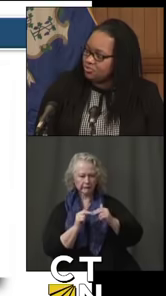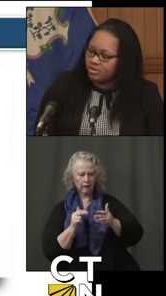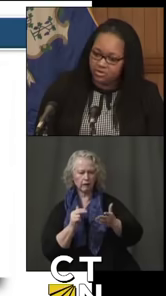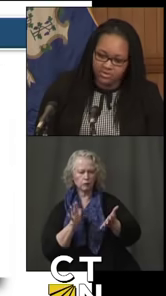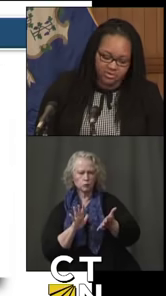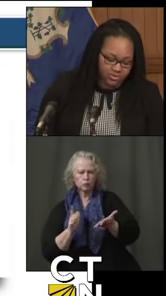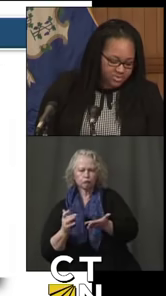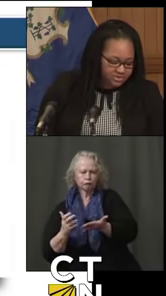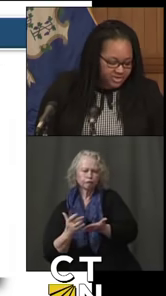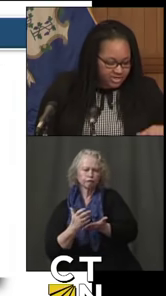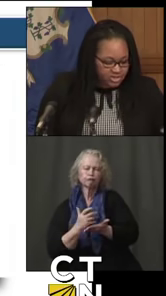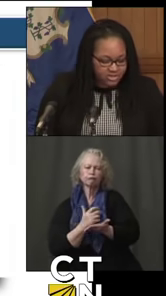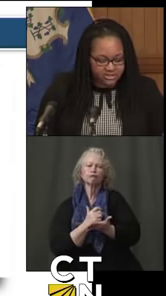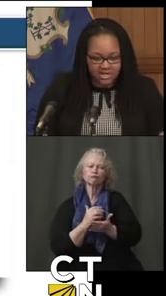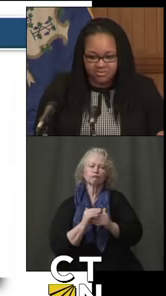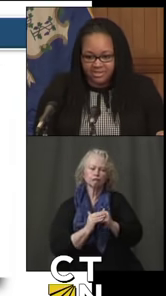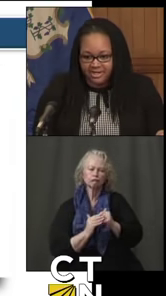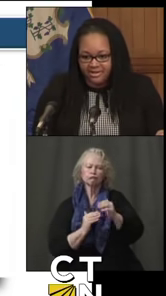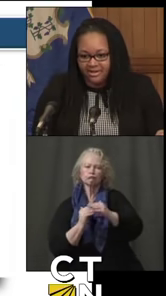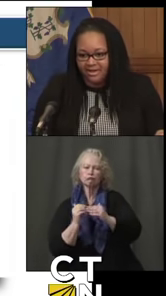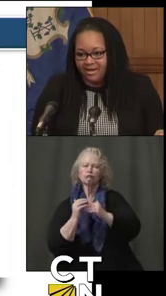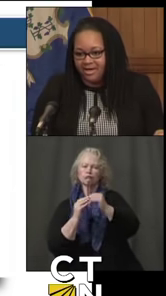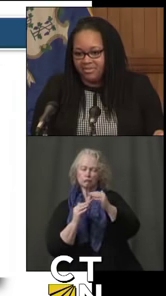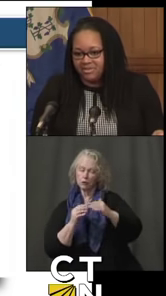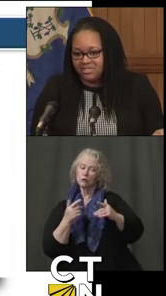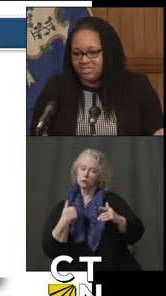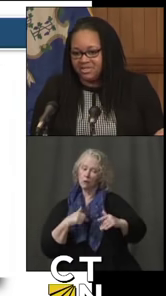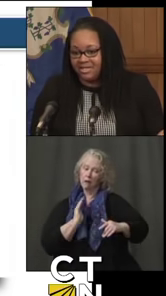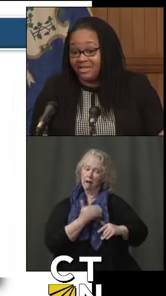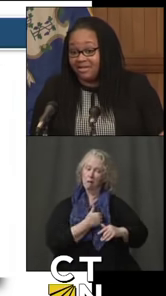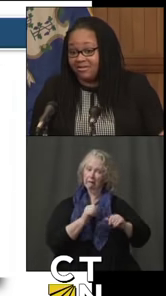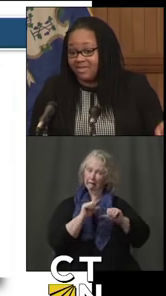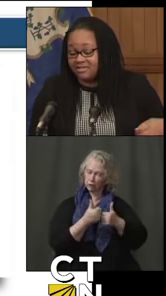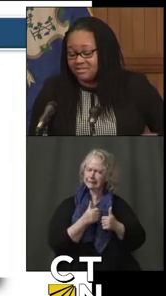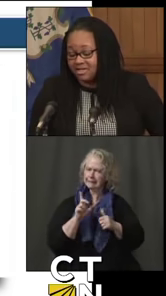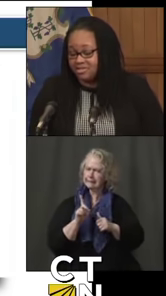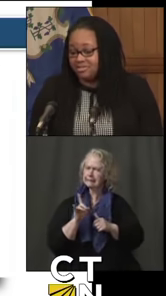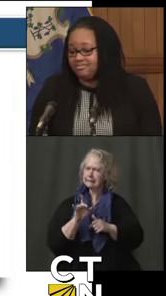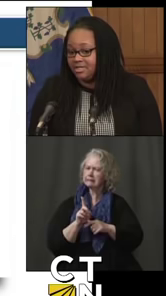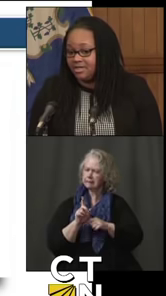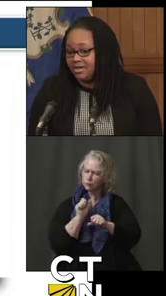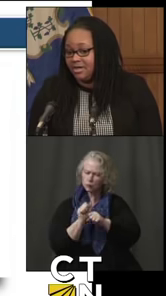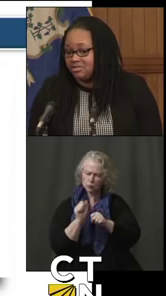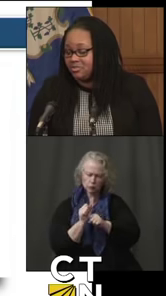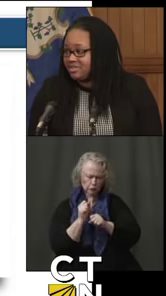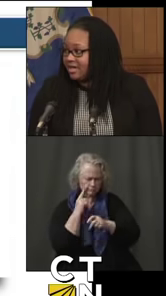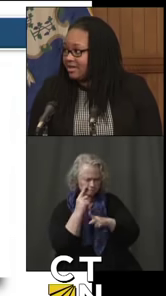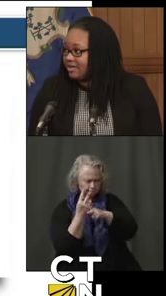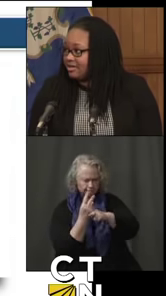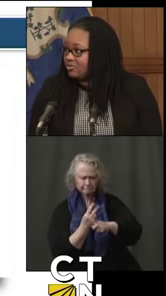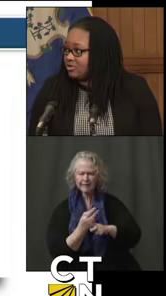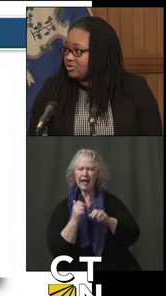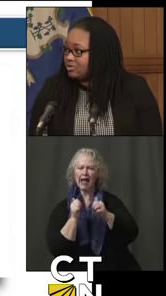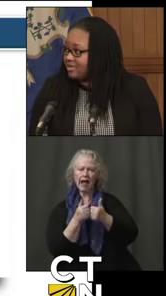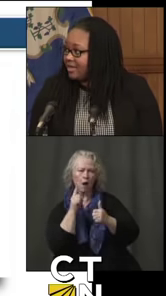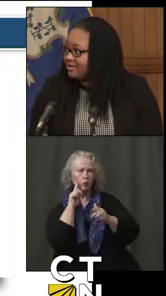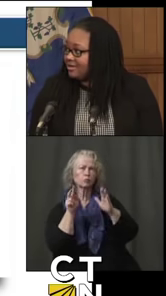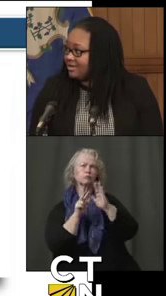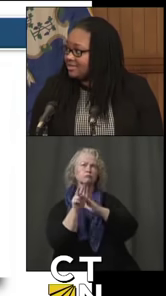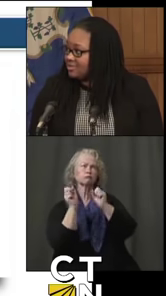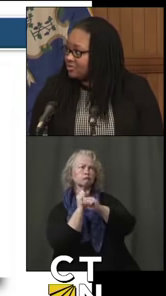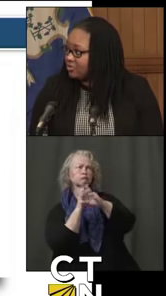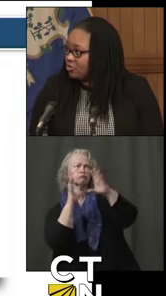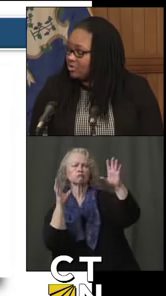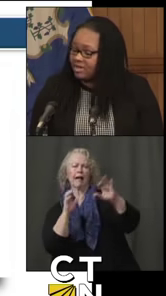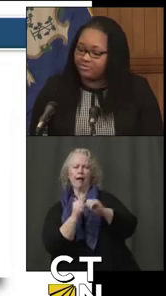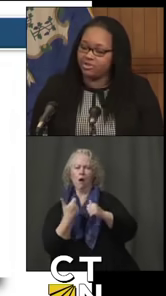to work with our appropriates and finance chairs on a plan, and this is the beginning of that discussion. So with that, I will conclude that, and